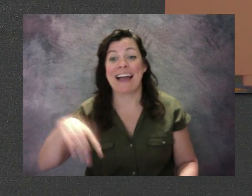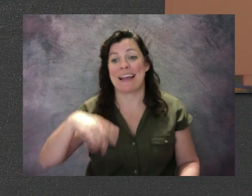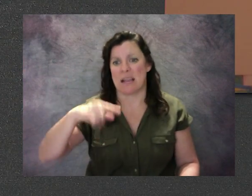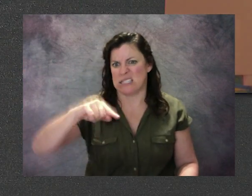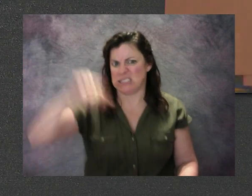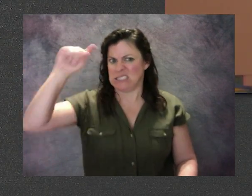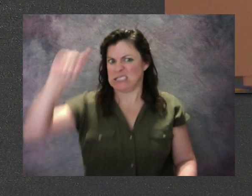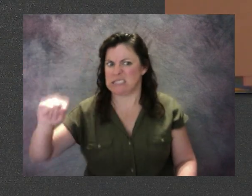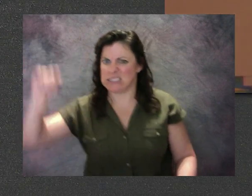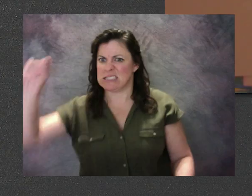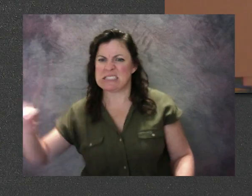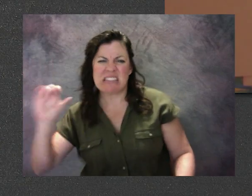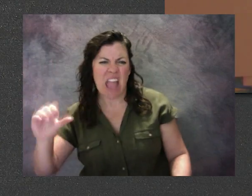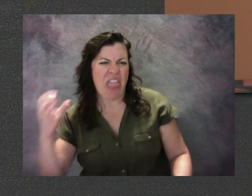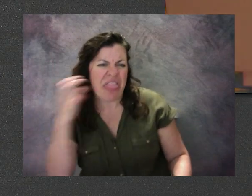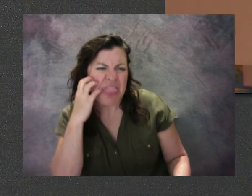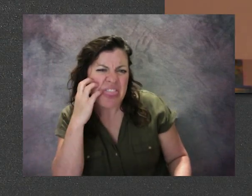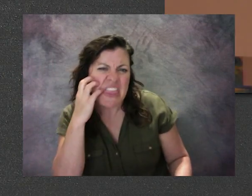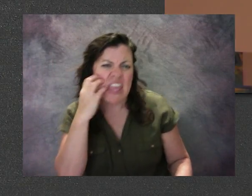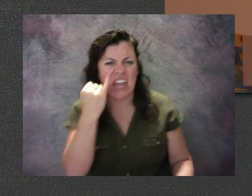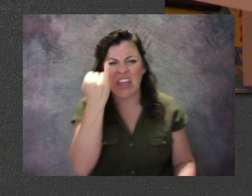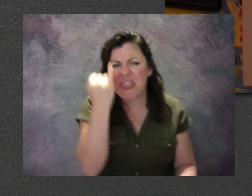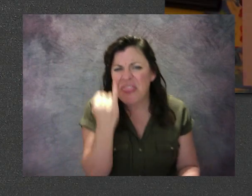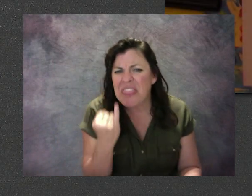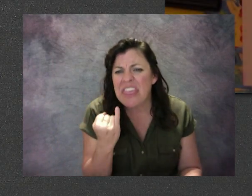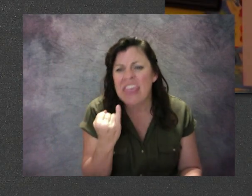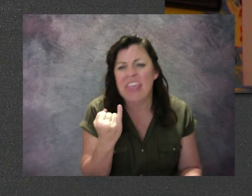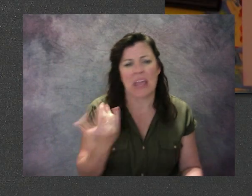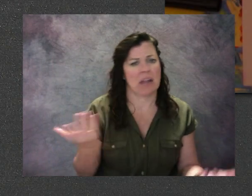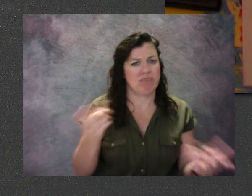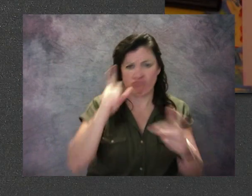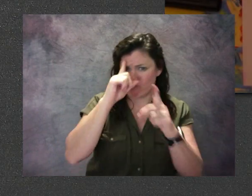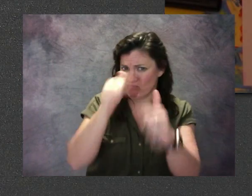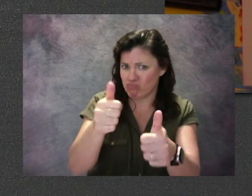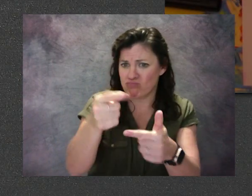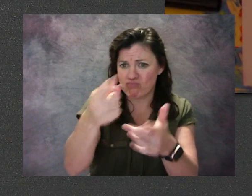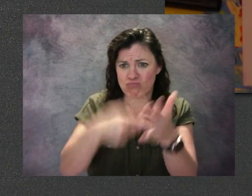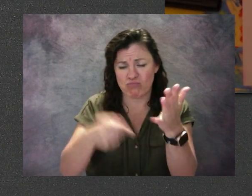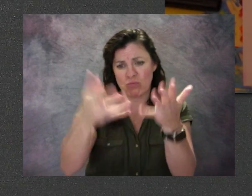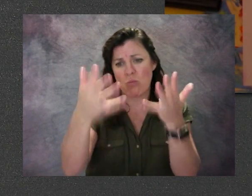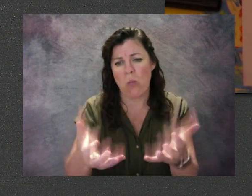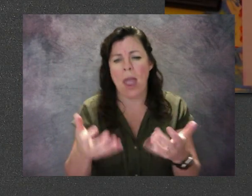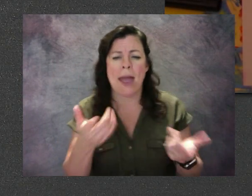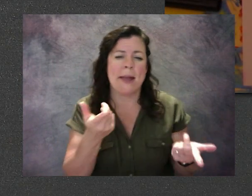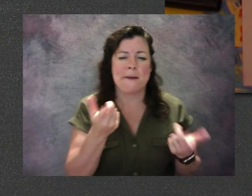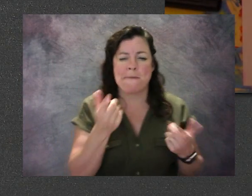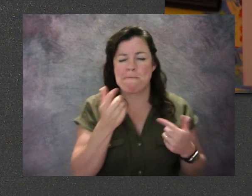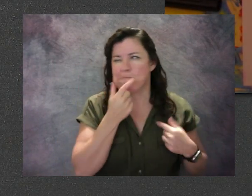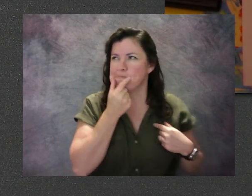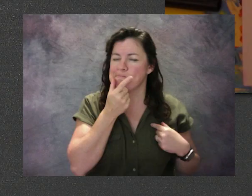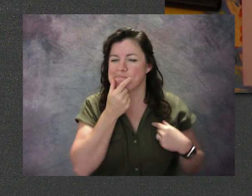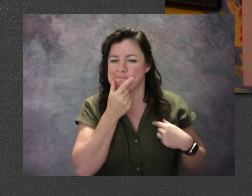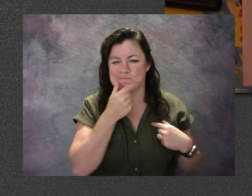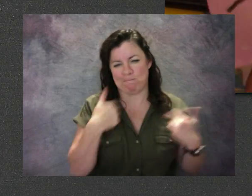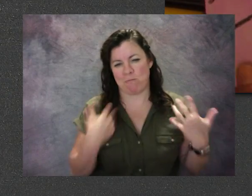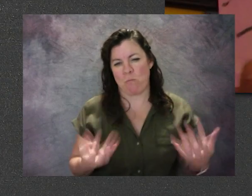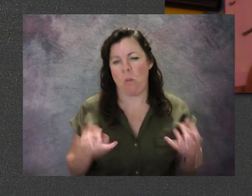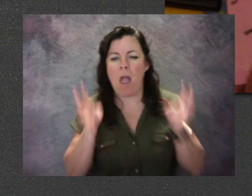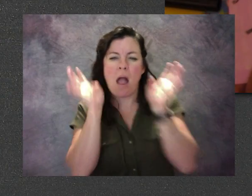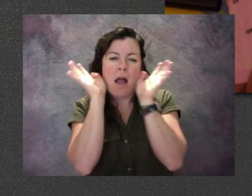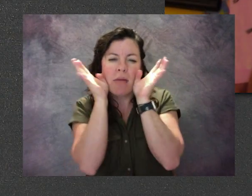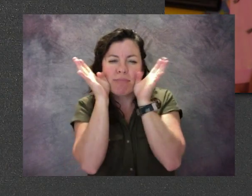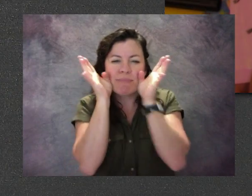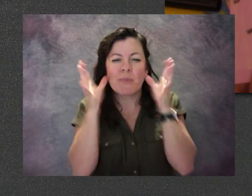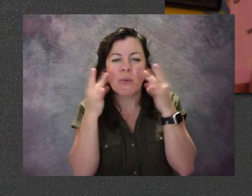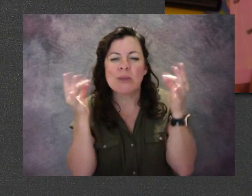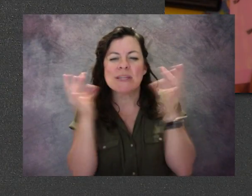thin lines. You get to decide what kind of line do you want to use for your cat's whiskers. On the one I drew